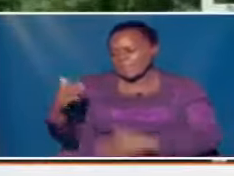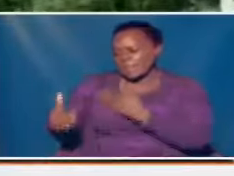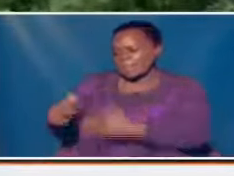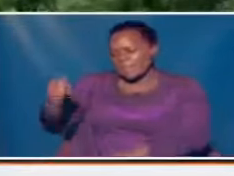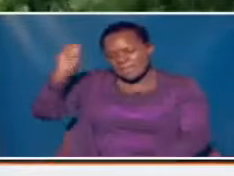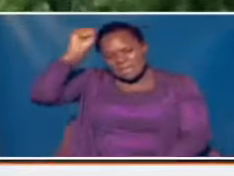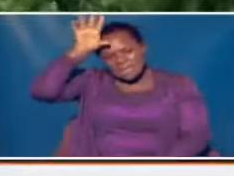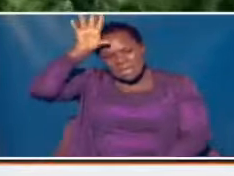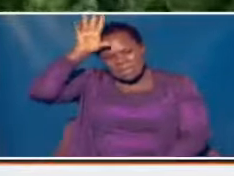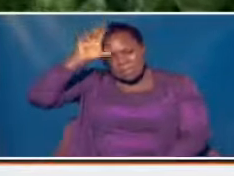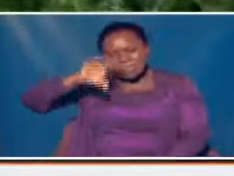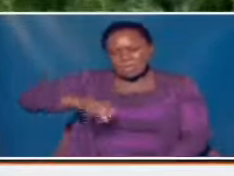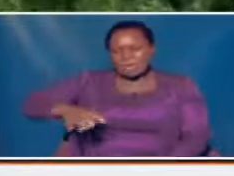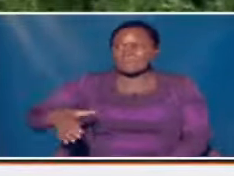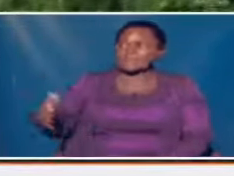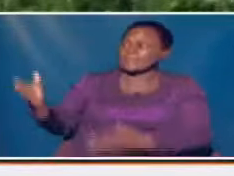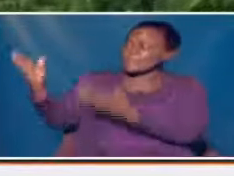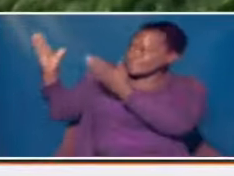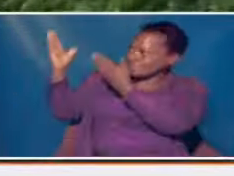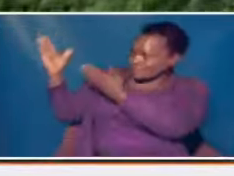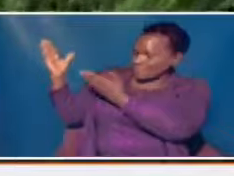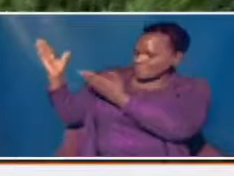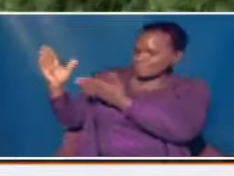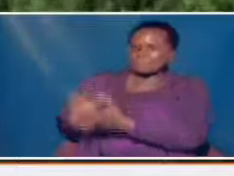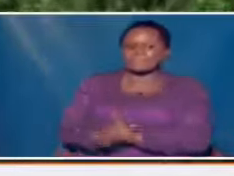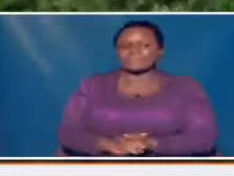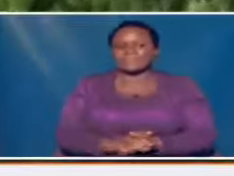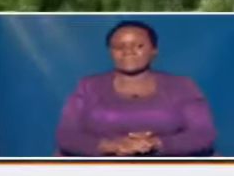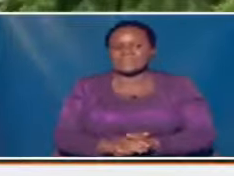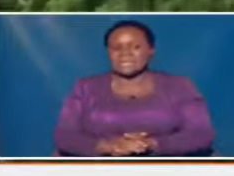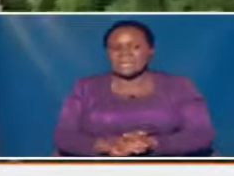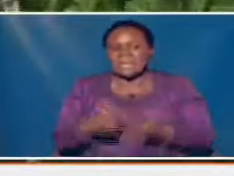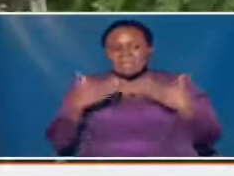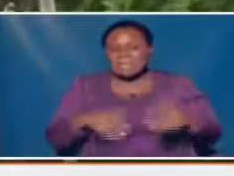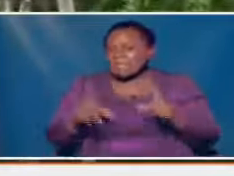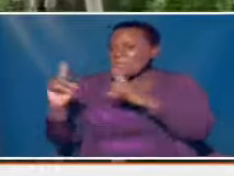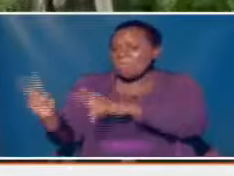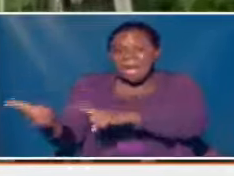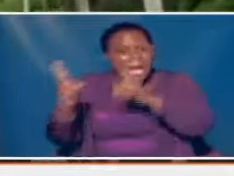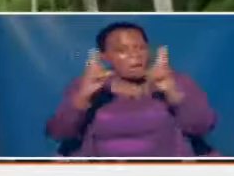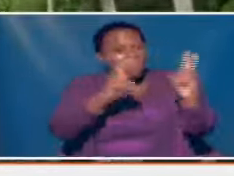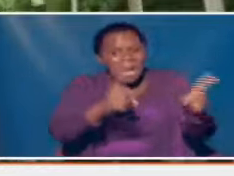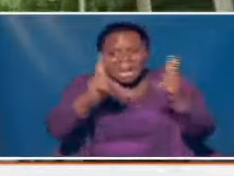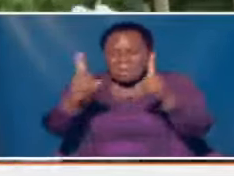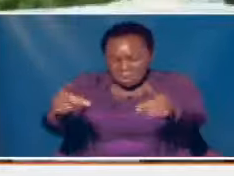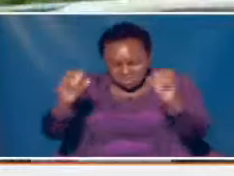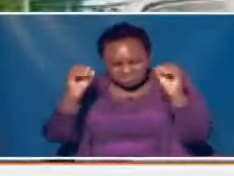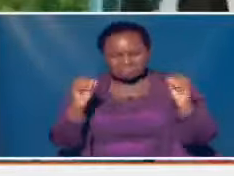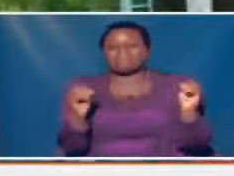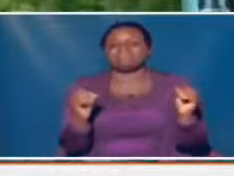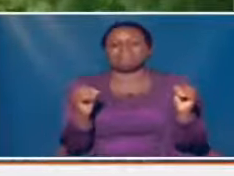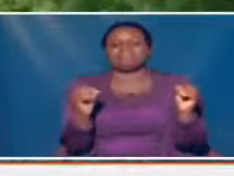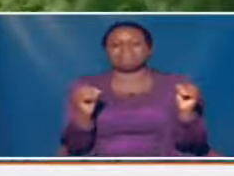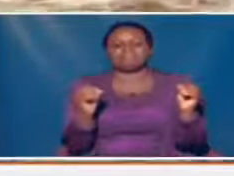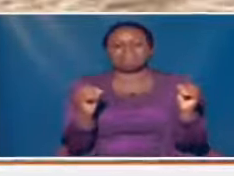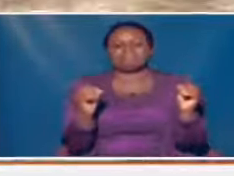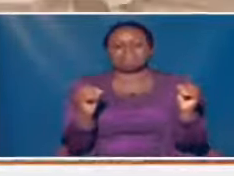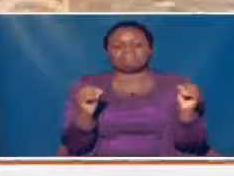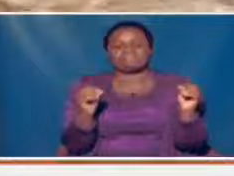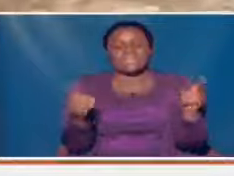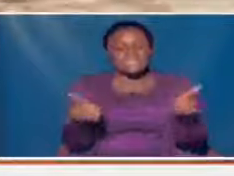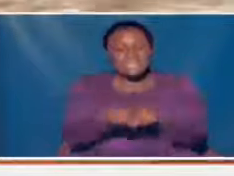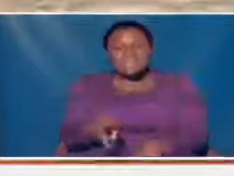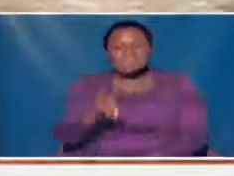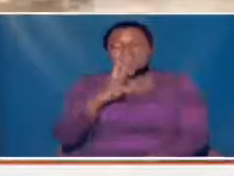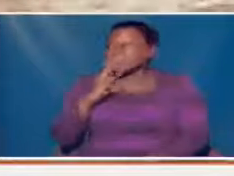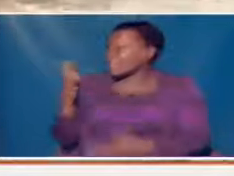Kiambu County. In this neighborhood, you rarely find people walking randomly, let alone the flood stories like the